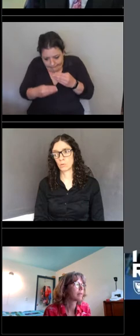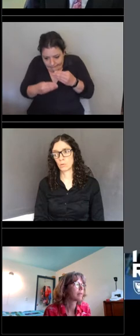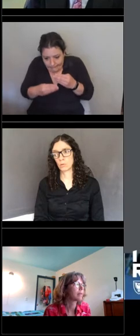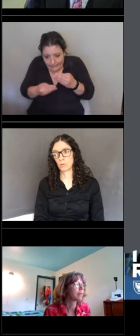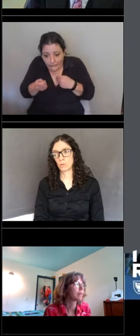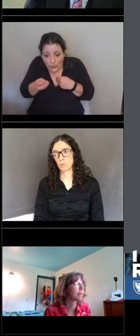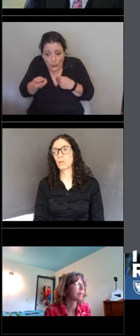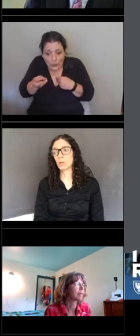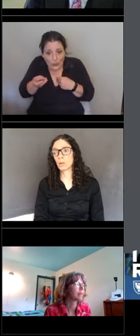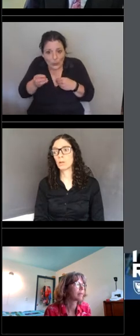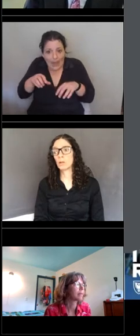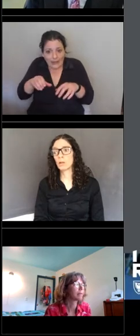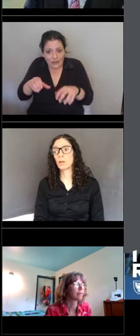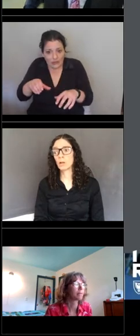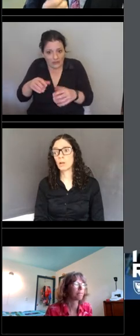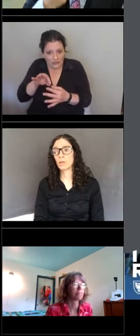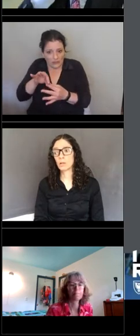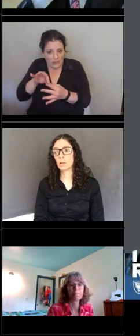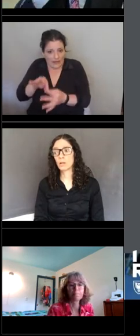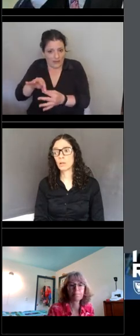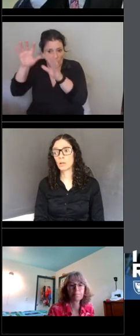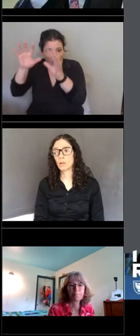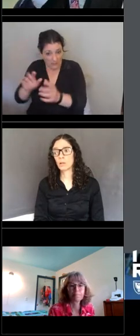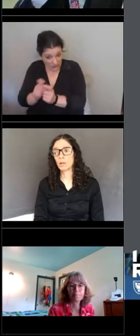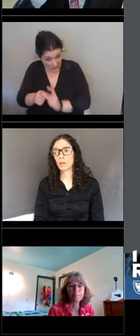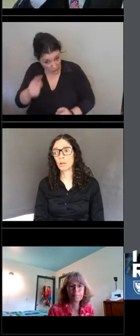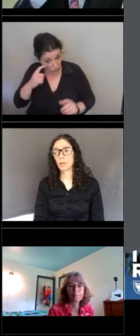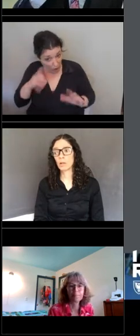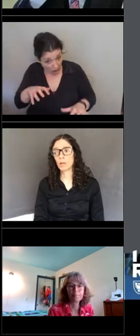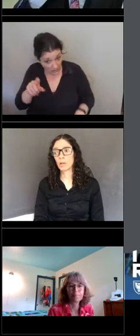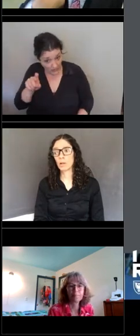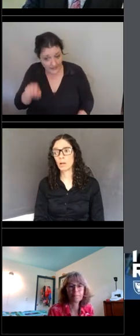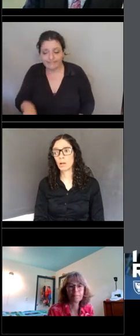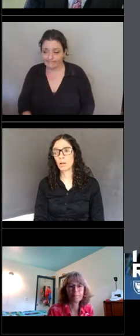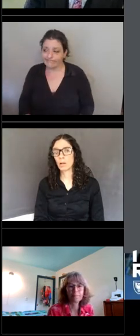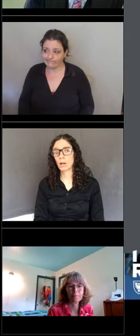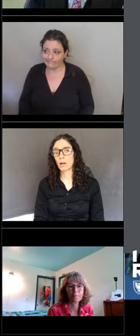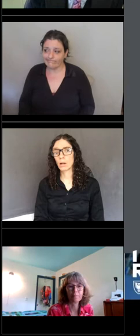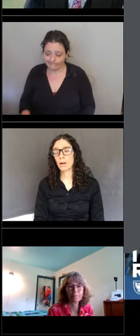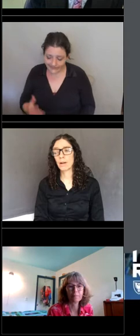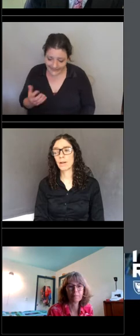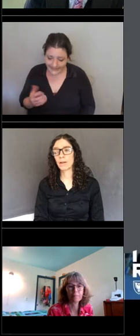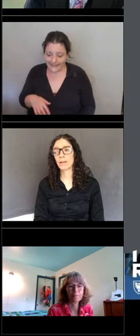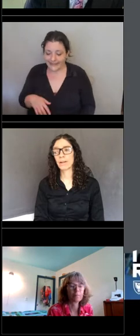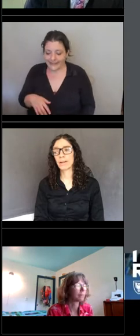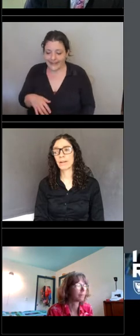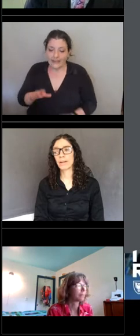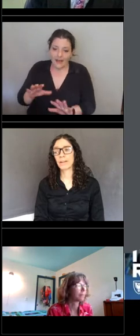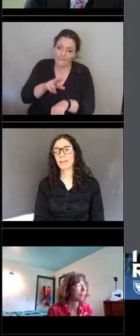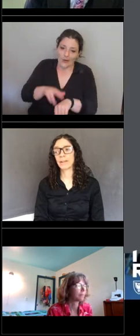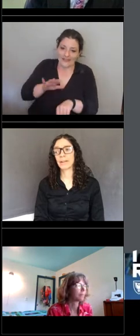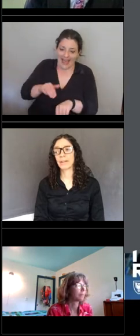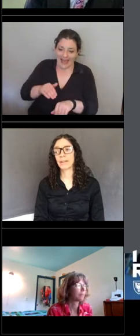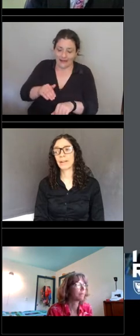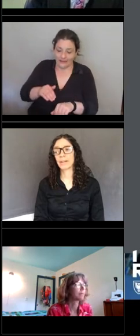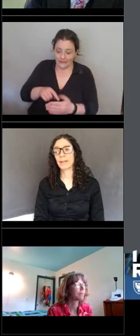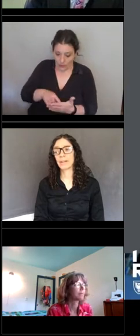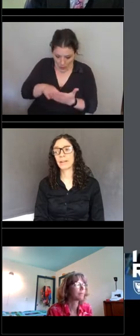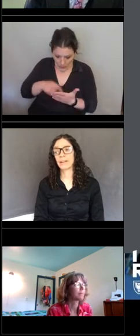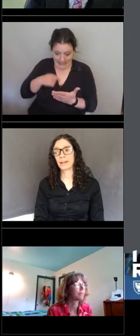Absolutely. I mean, I originally, which is never good when you go into science to go in with preconceived notions of what you're going to find. I mean, science